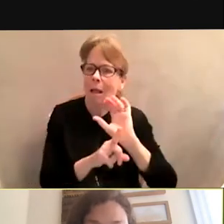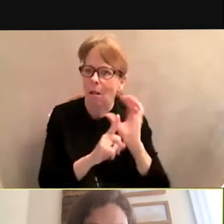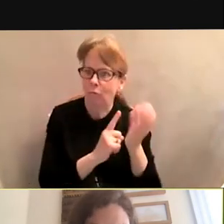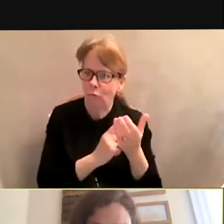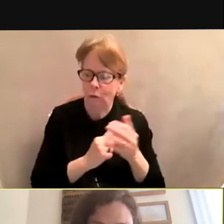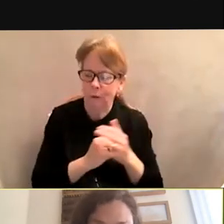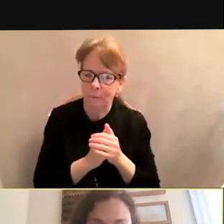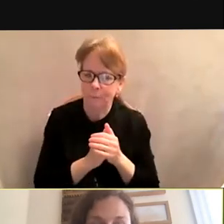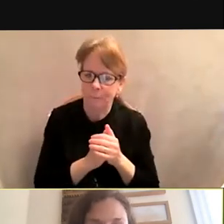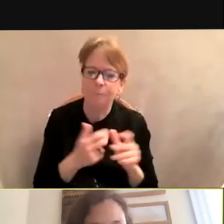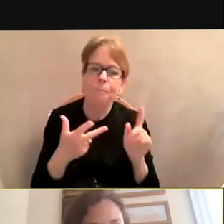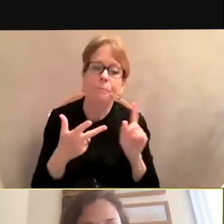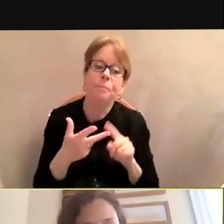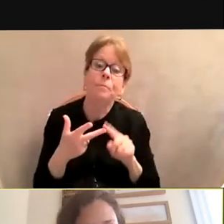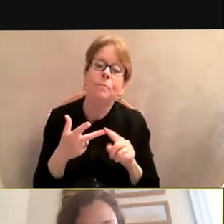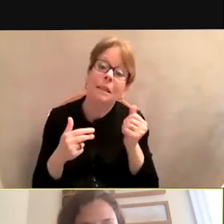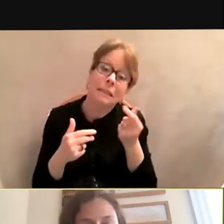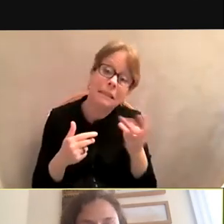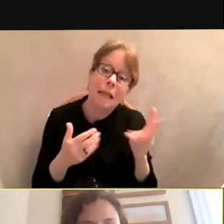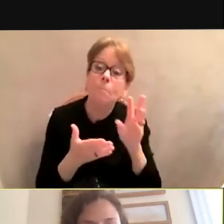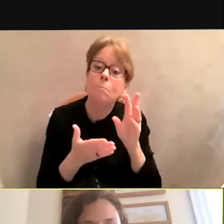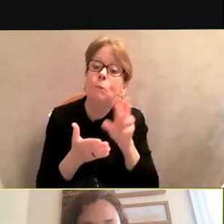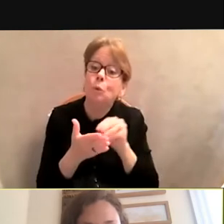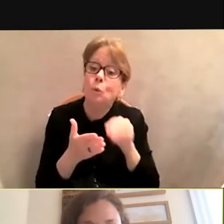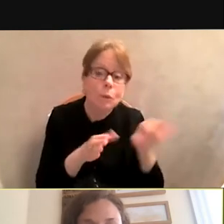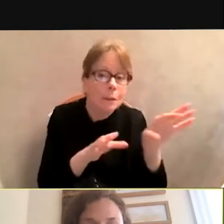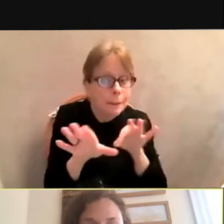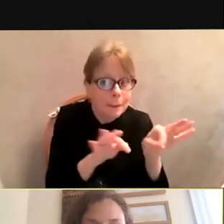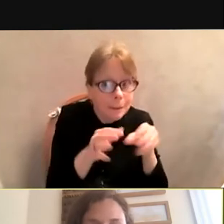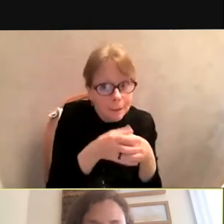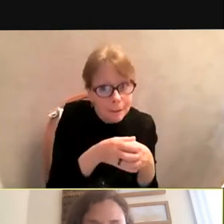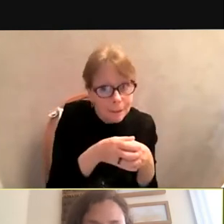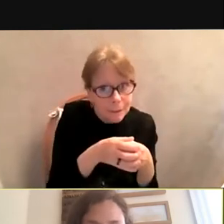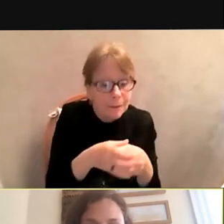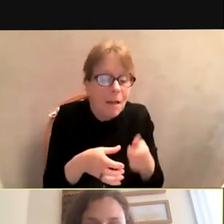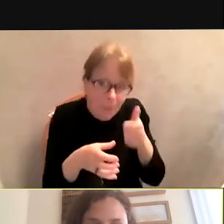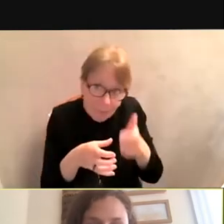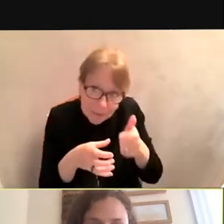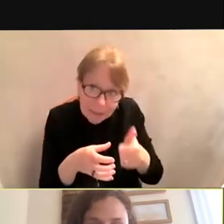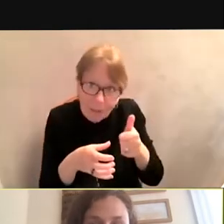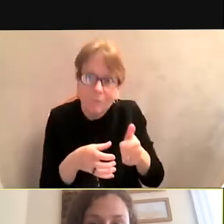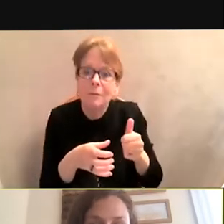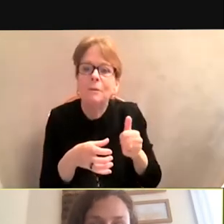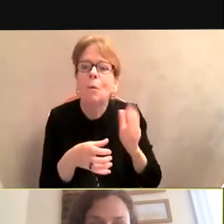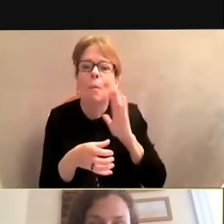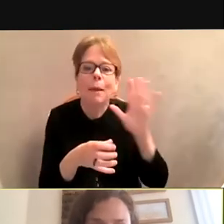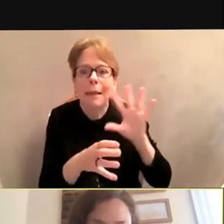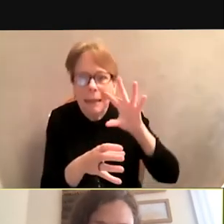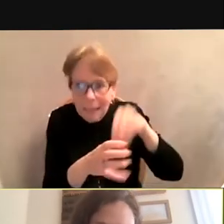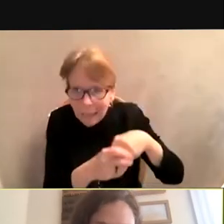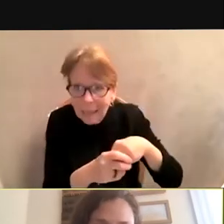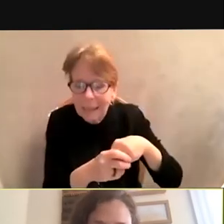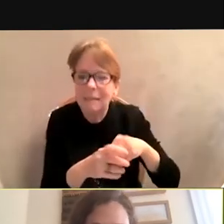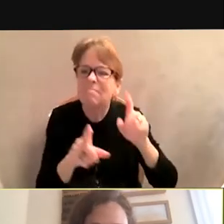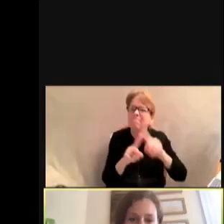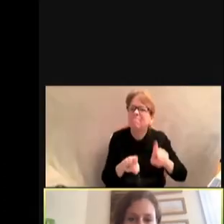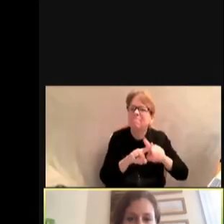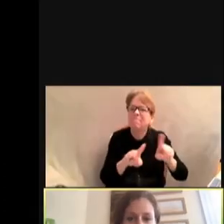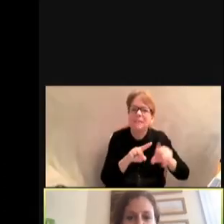a subsection of students selected at random gets to engage directly with disability community